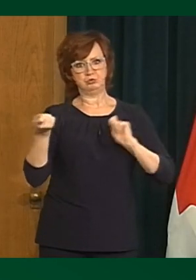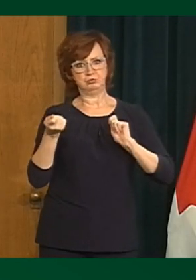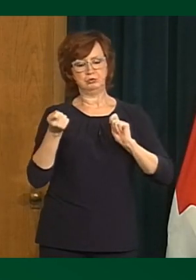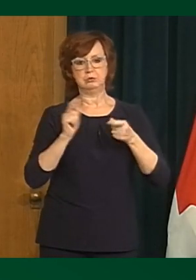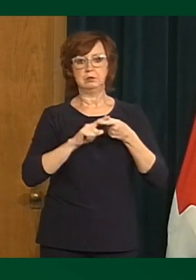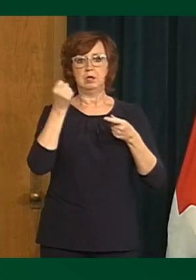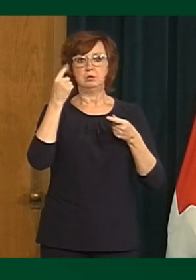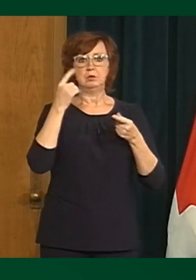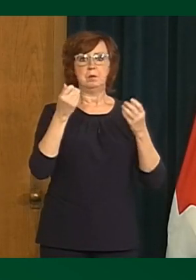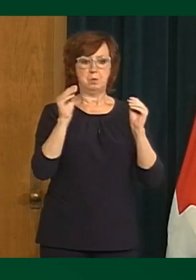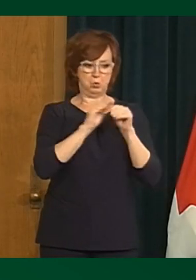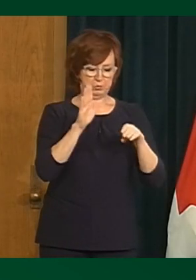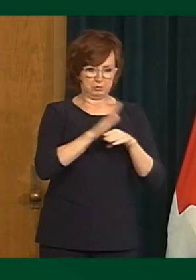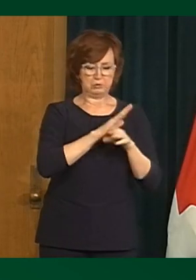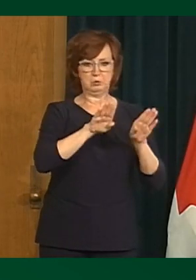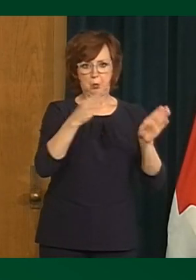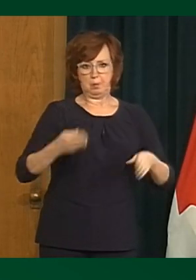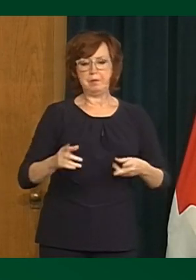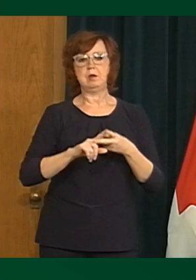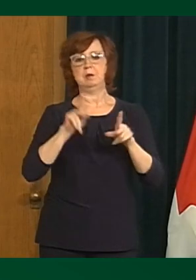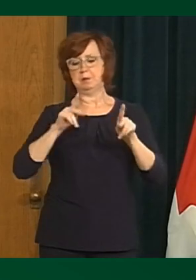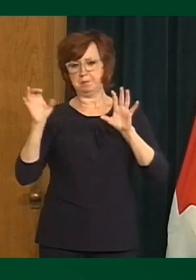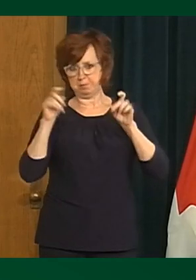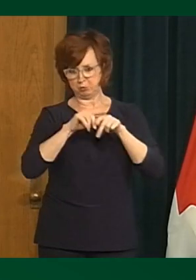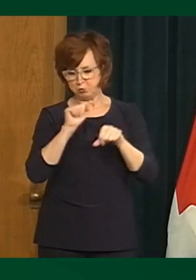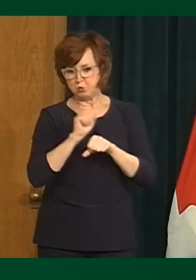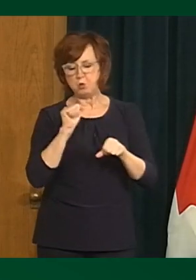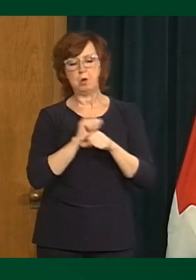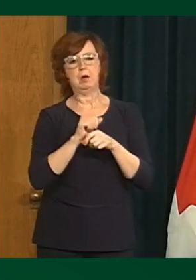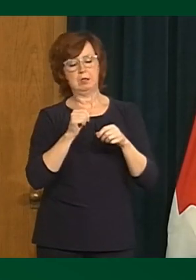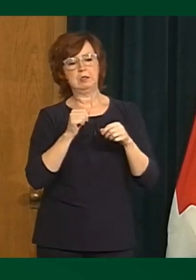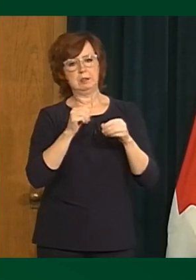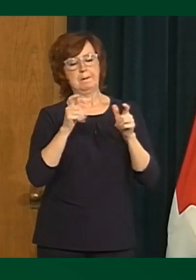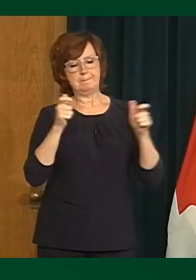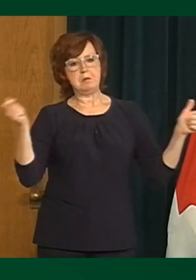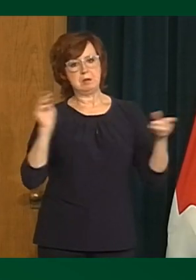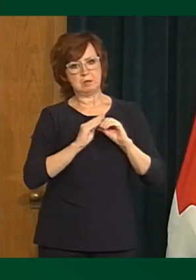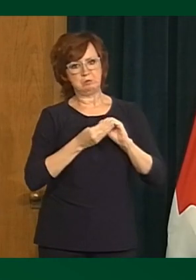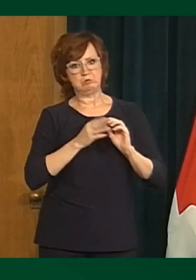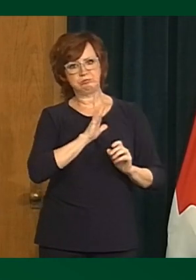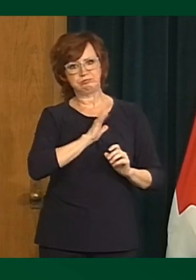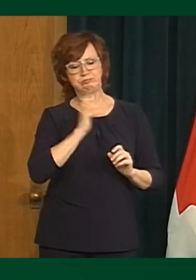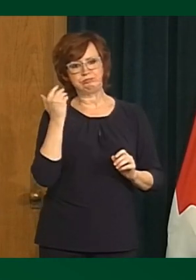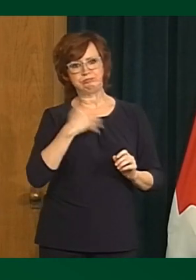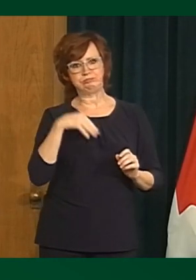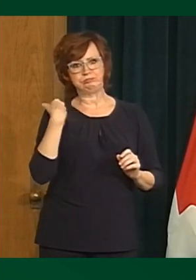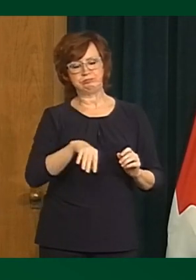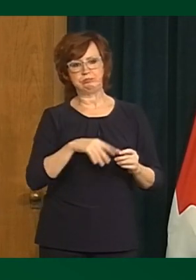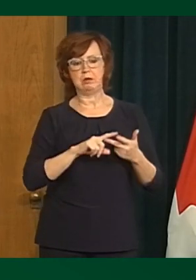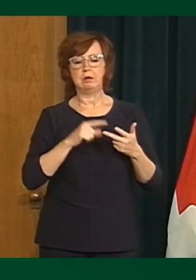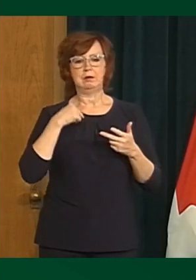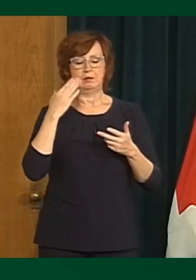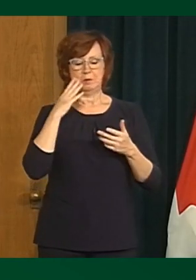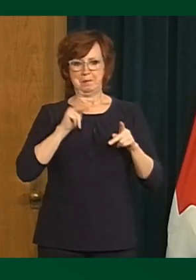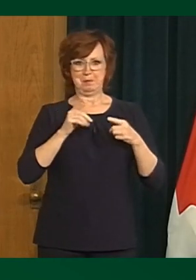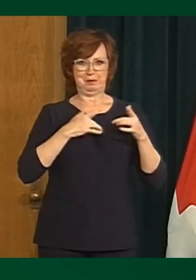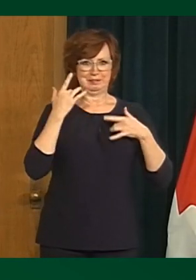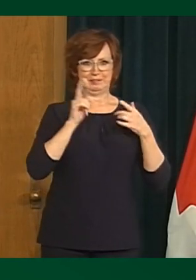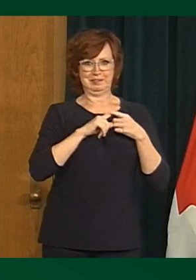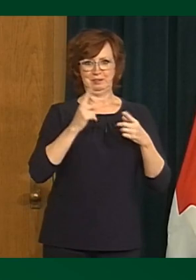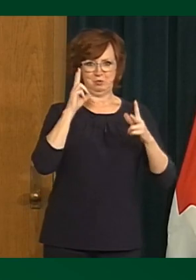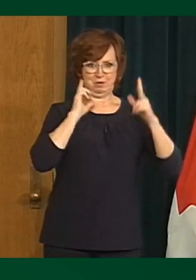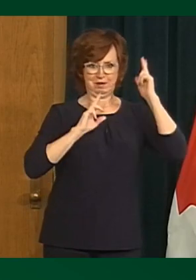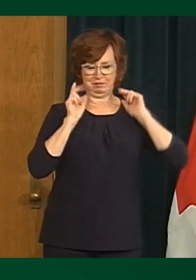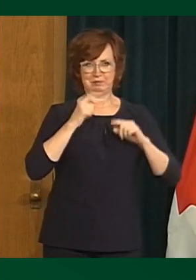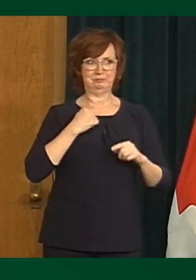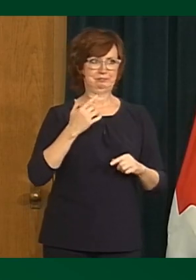Saskatchewan people will have the opportunity to return to work. And I know many Saskatchewan people are looking forward to getting a haircut, and I count